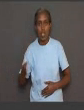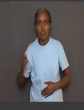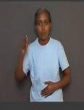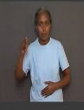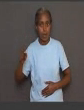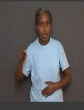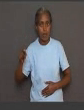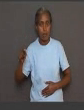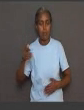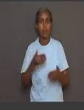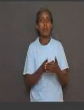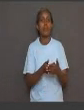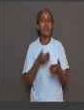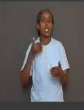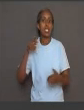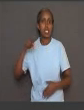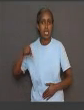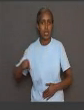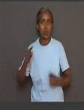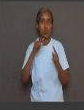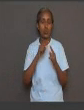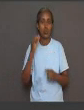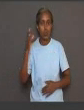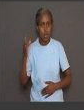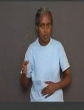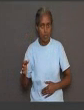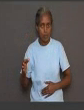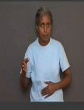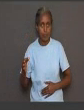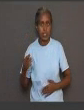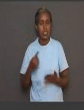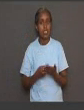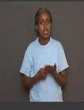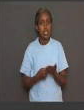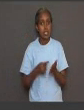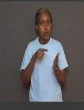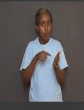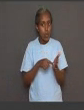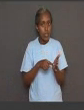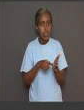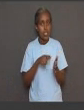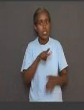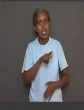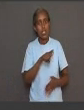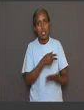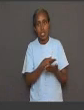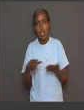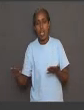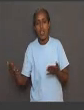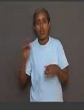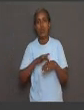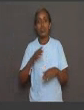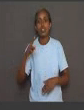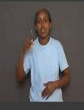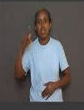prime minus Q to F, then these points lie on a